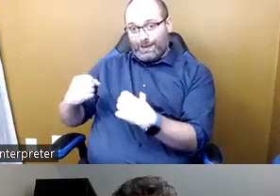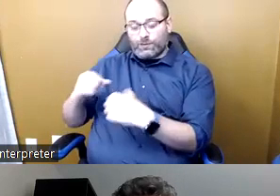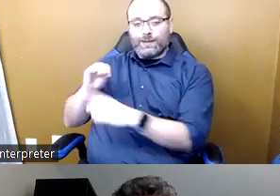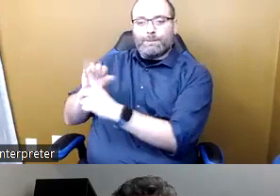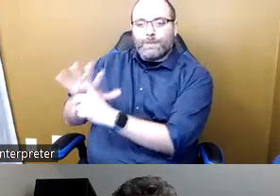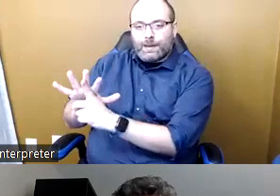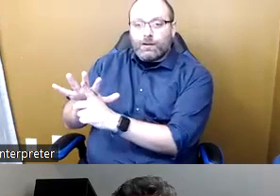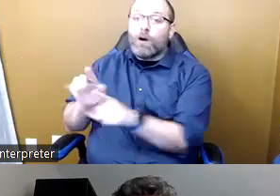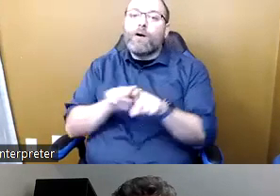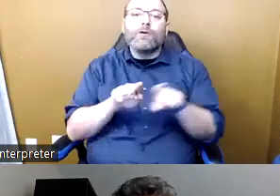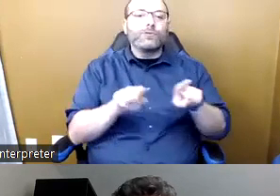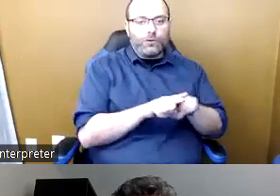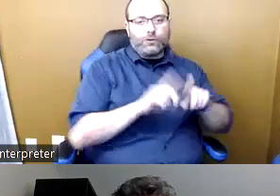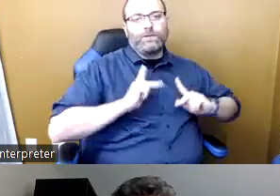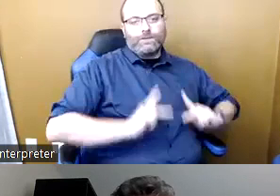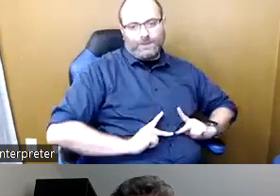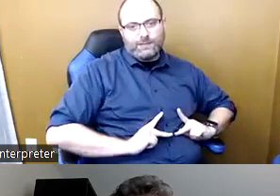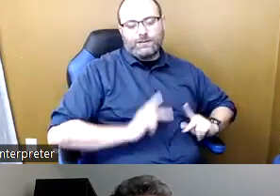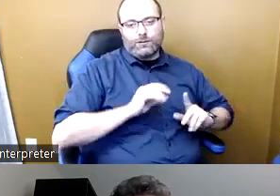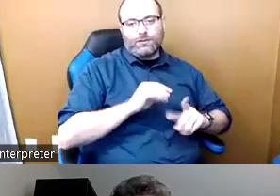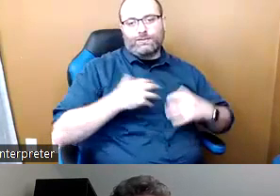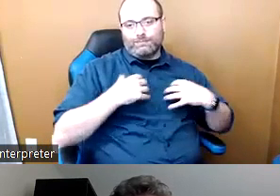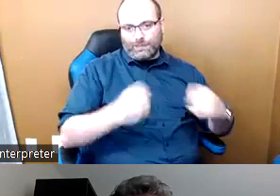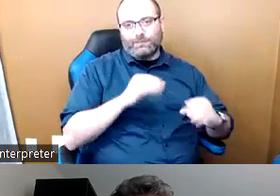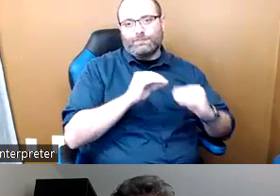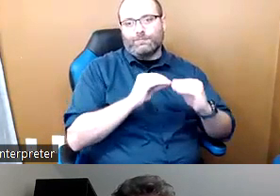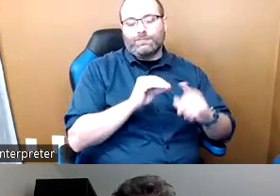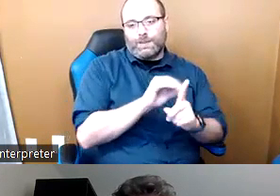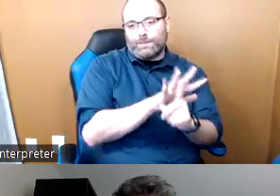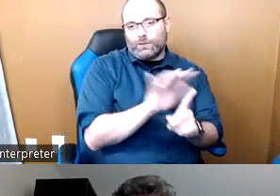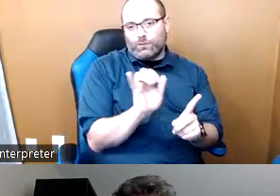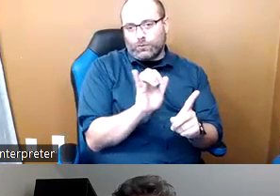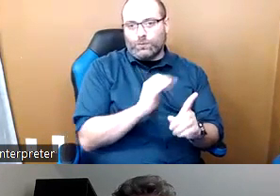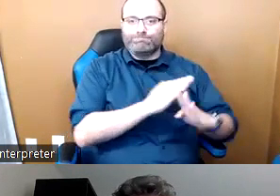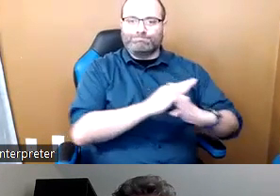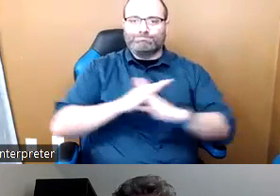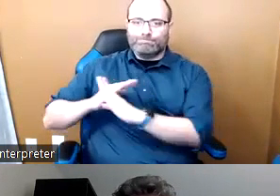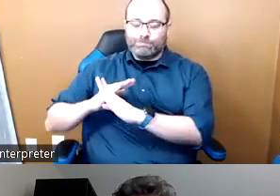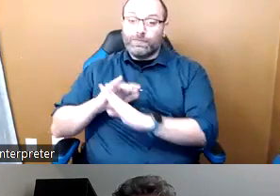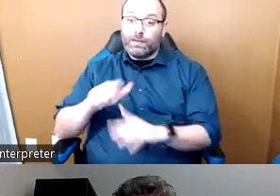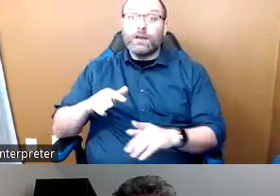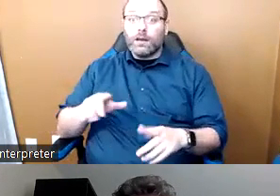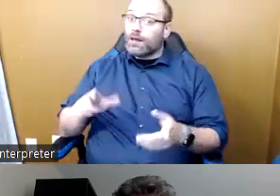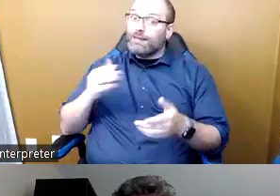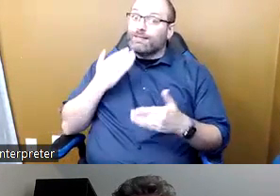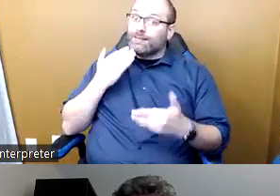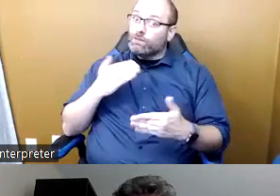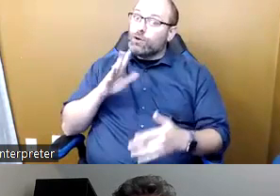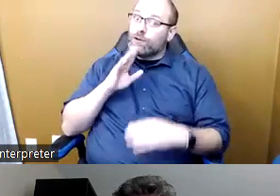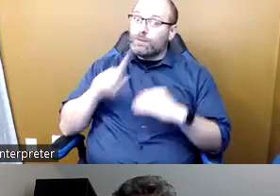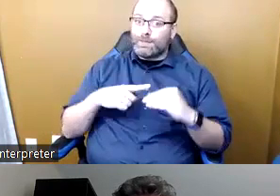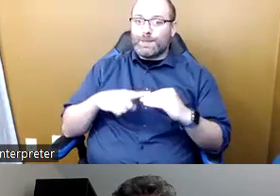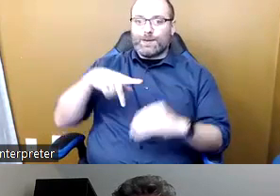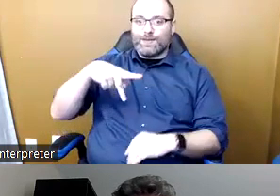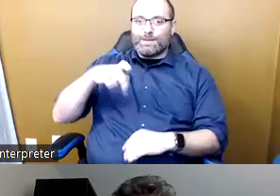gets impacted as well. Yeah, and I appreciate you bringing in the peer piece. I know that is hugely important to the work